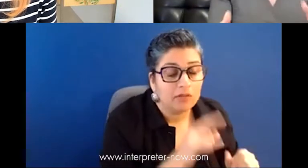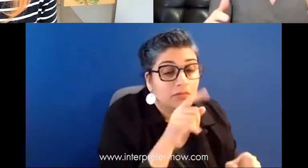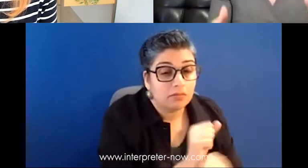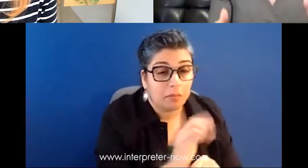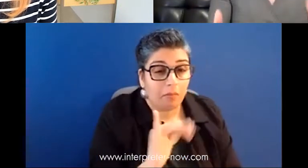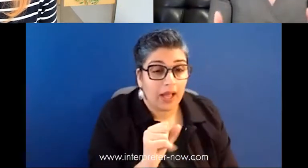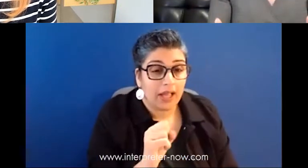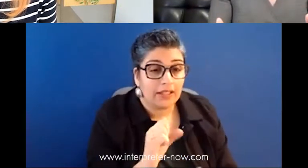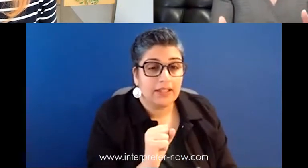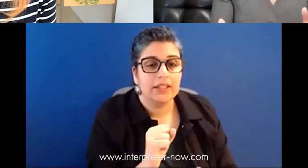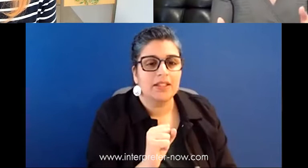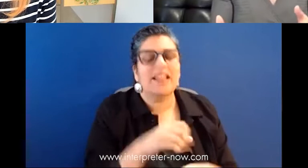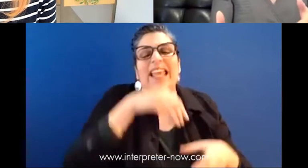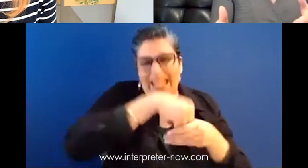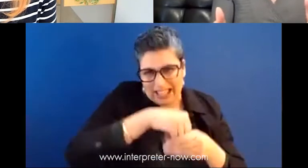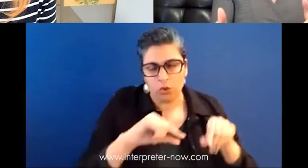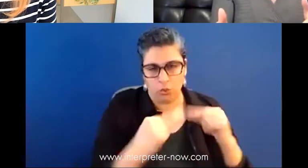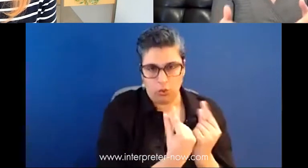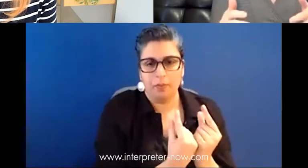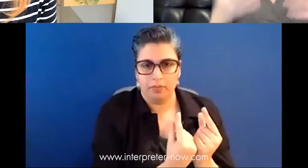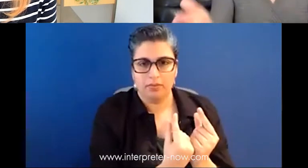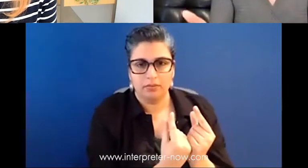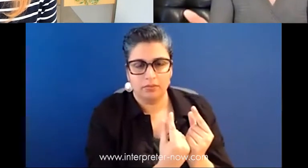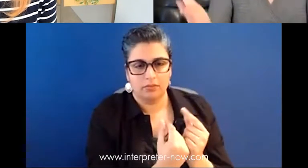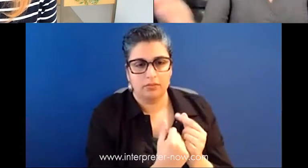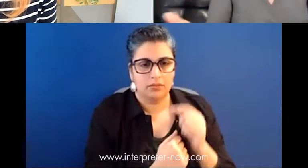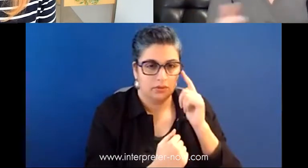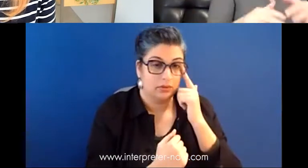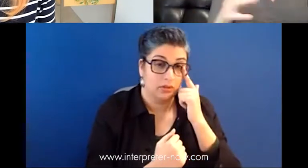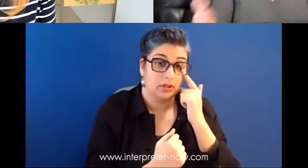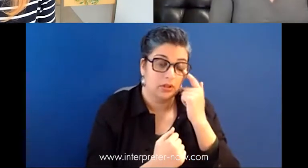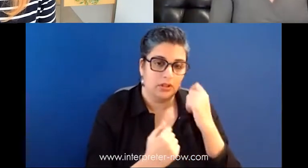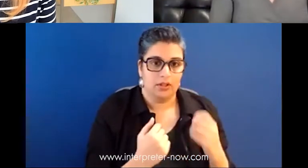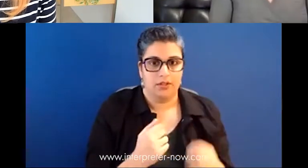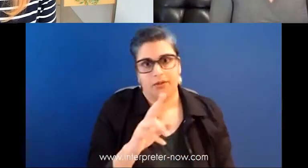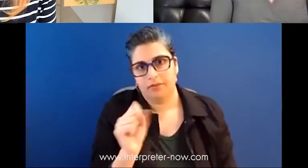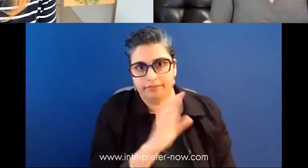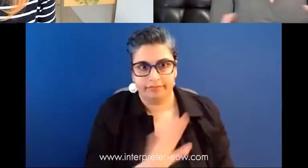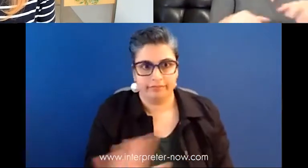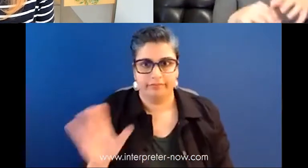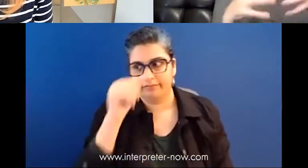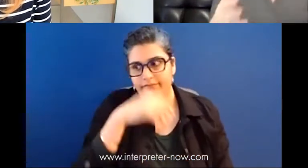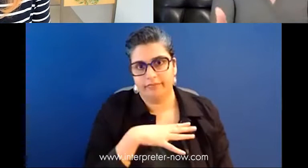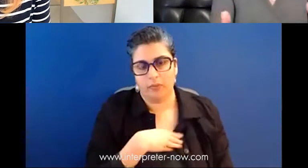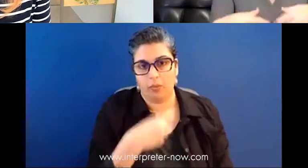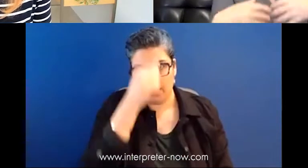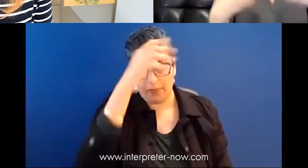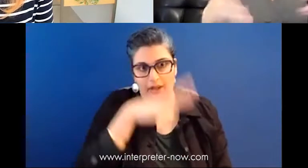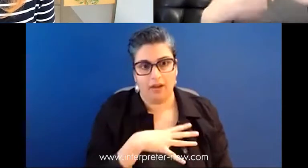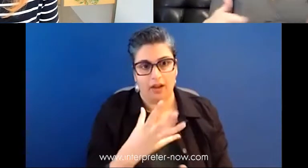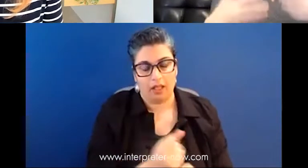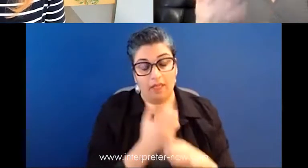the dominant social group is of your culture. So in America, white men get a lot